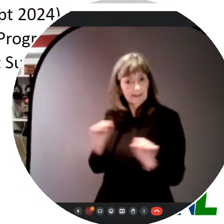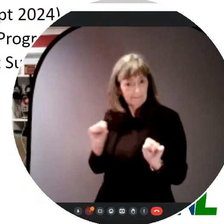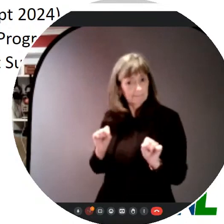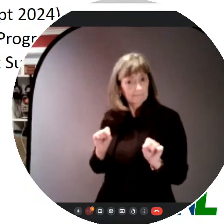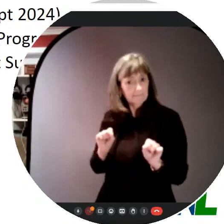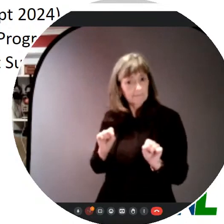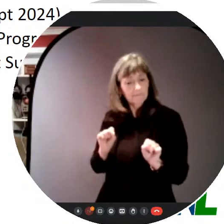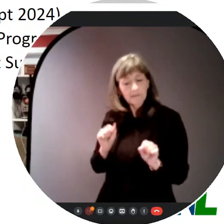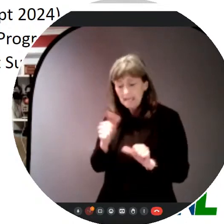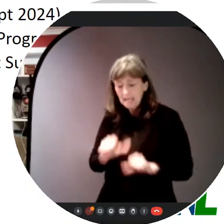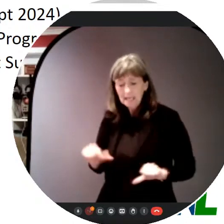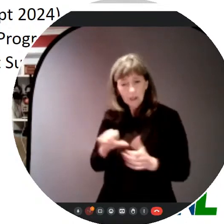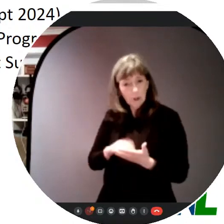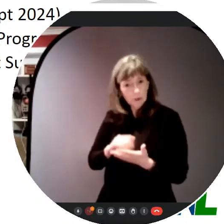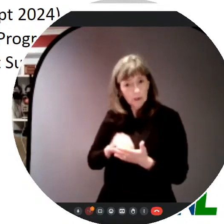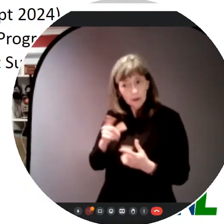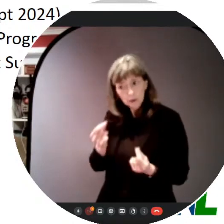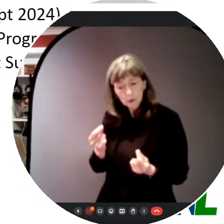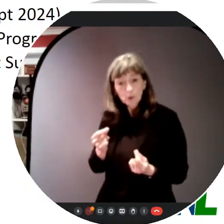Comprehensive assessment.